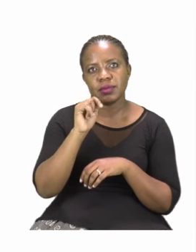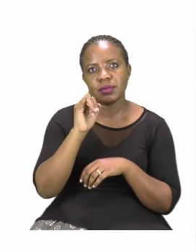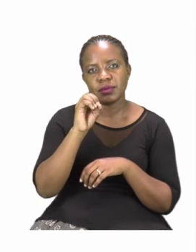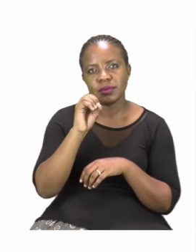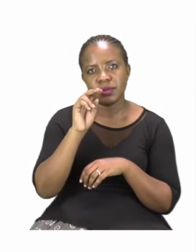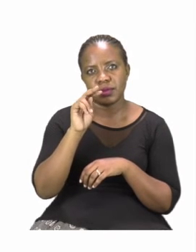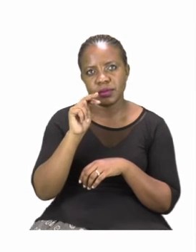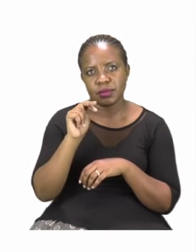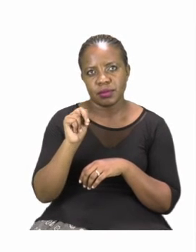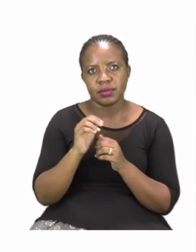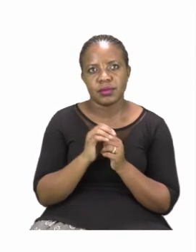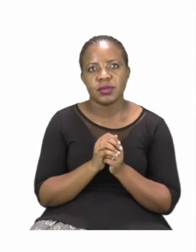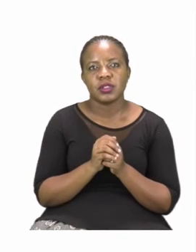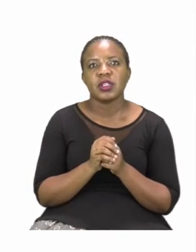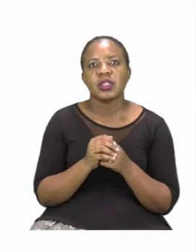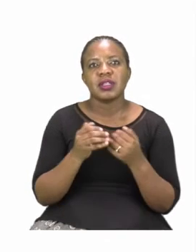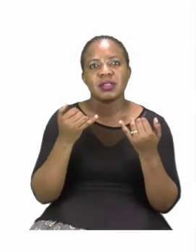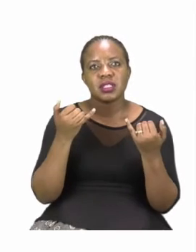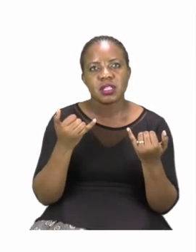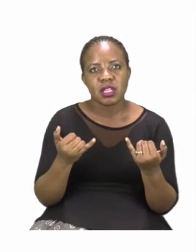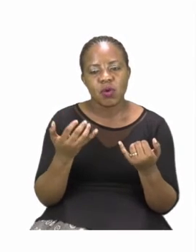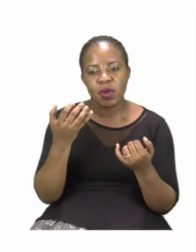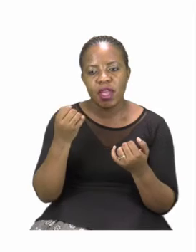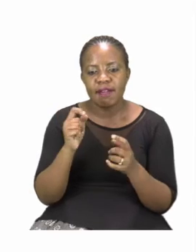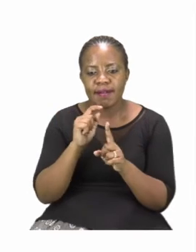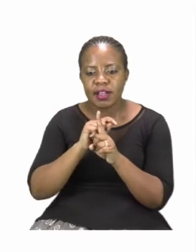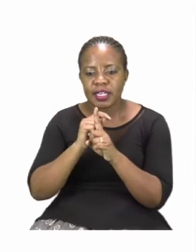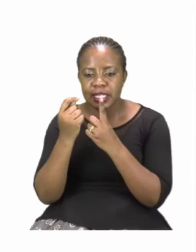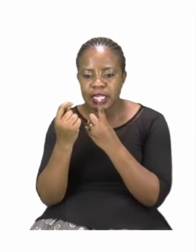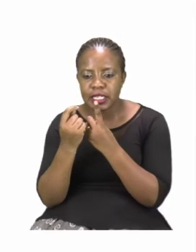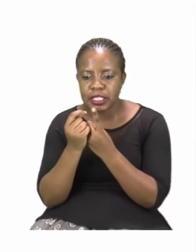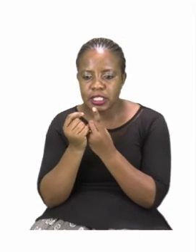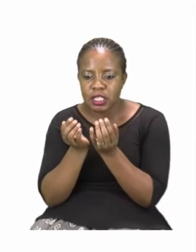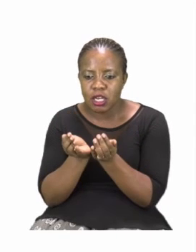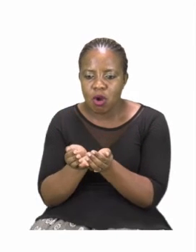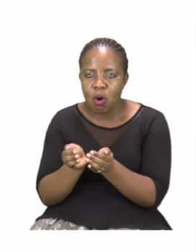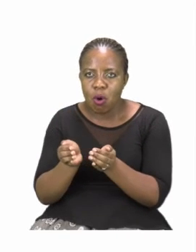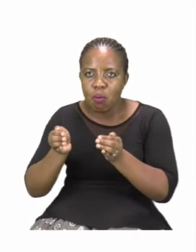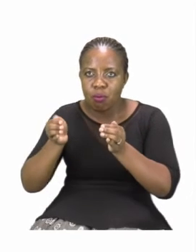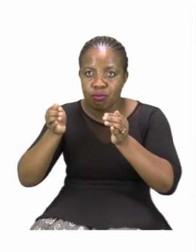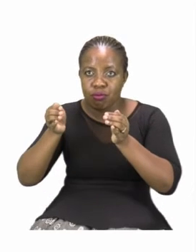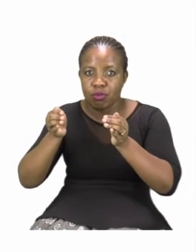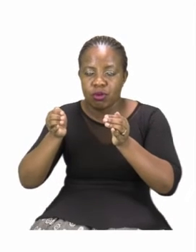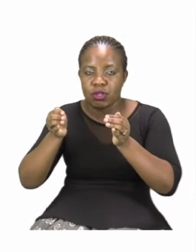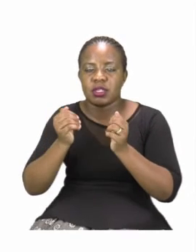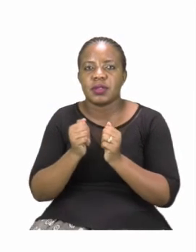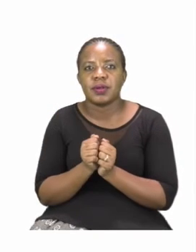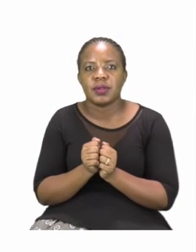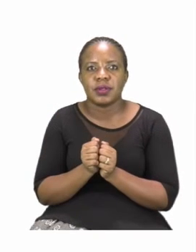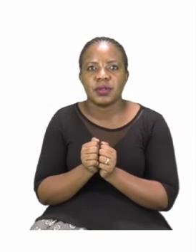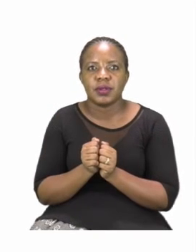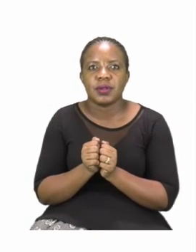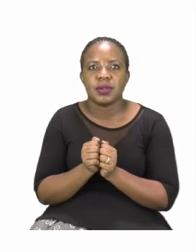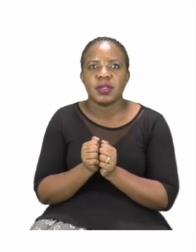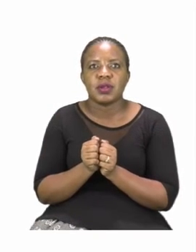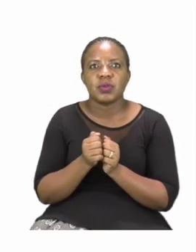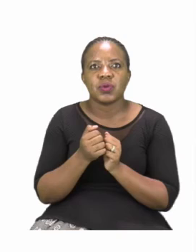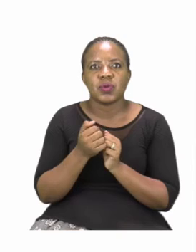you so much for joining me today. Our theme this week is